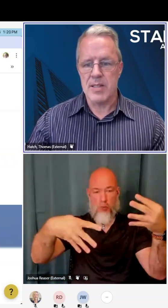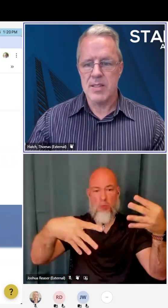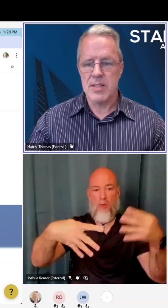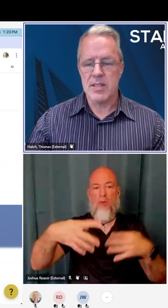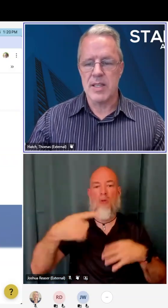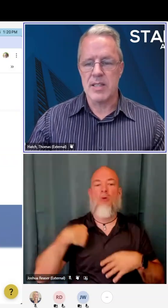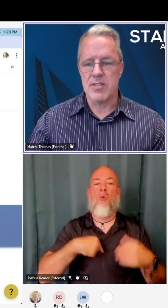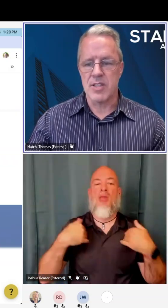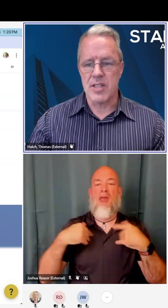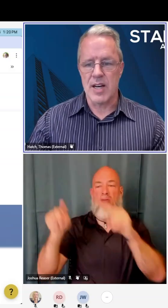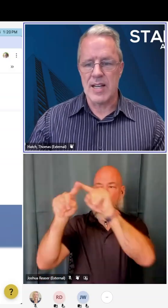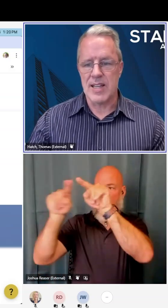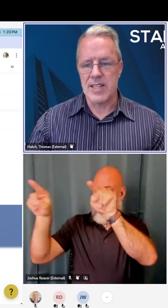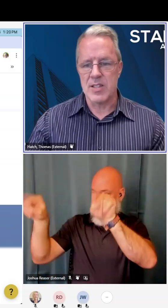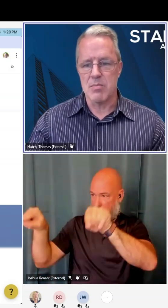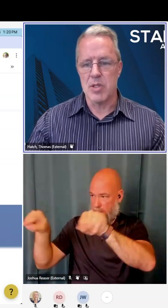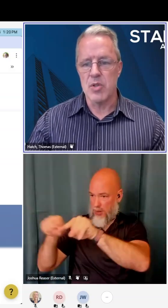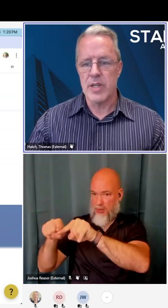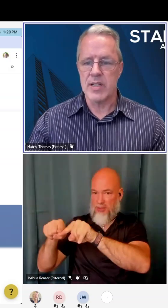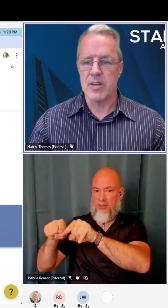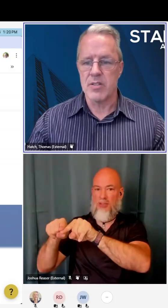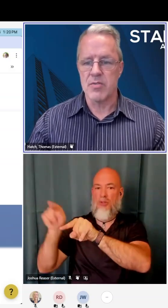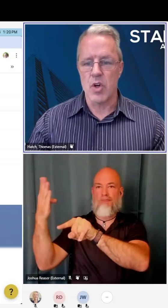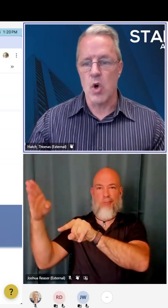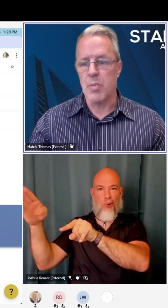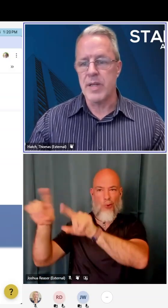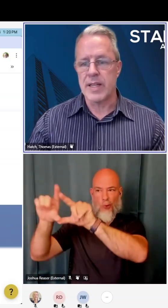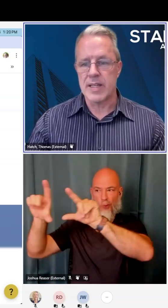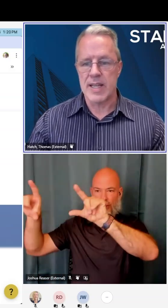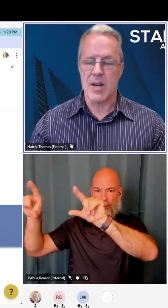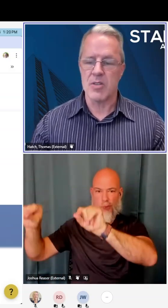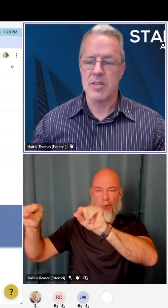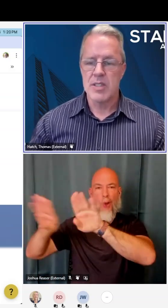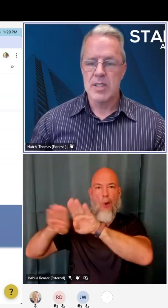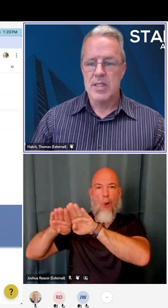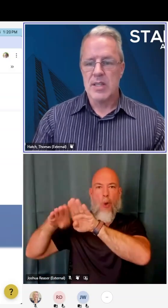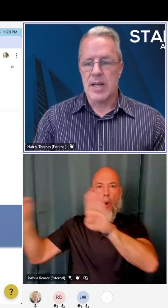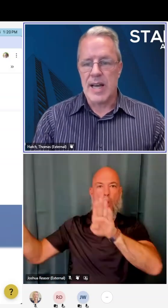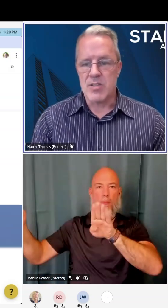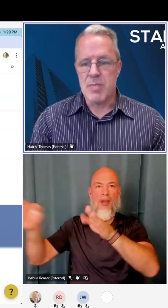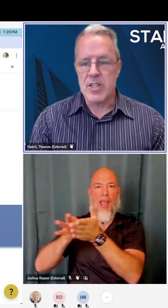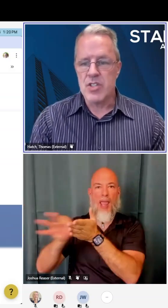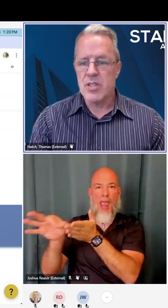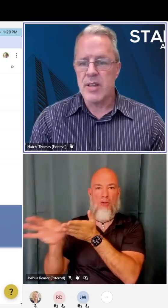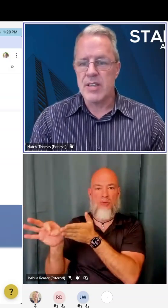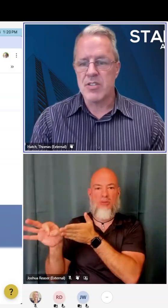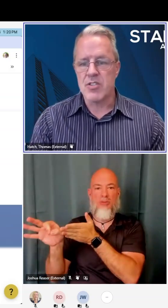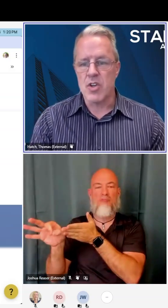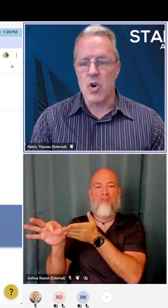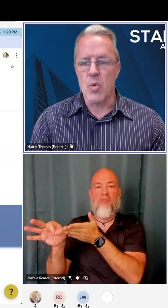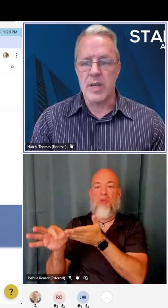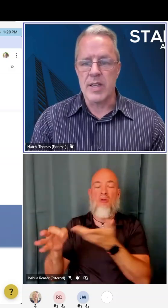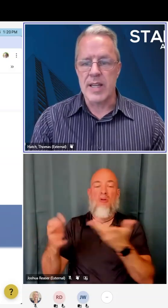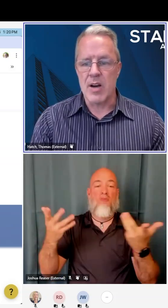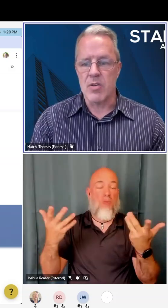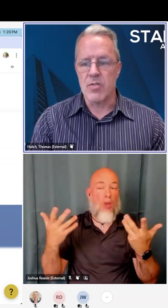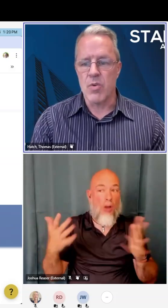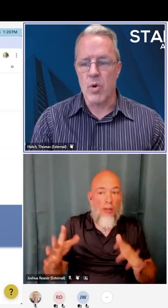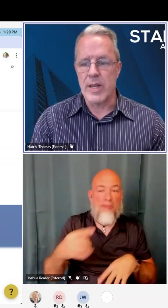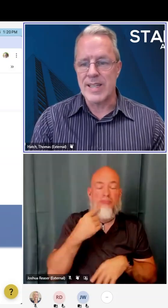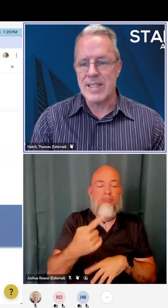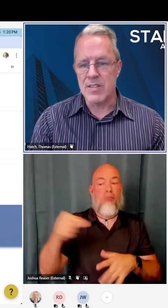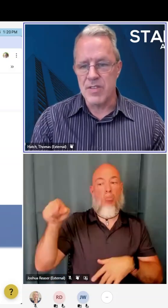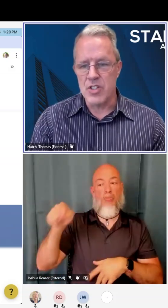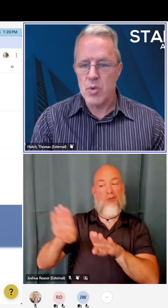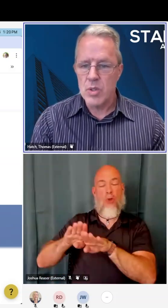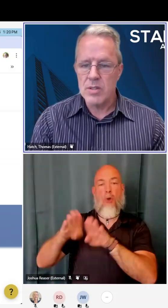this button that is highlighted in blue here for opening an account. As mentioned, this is to open an account